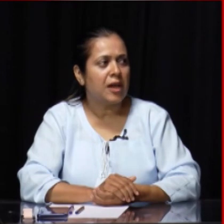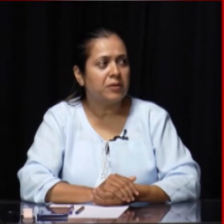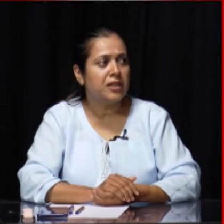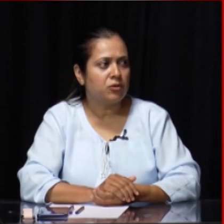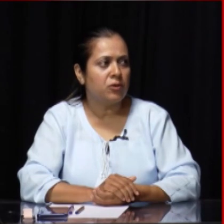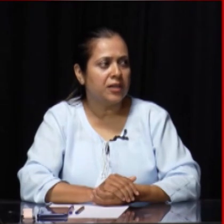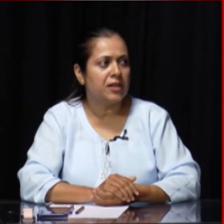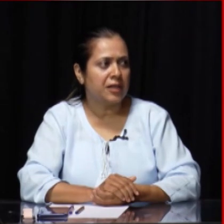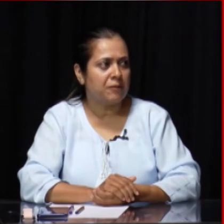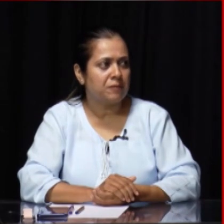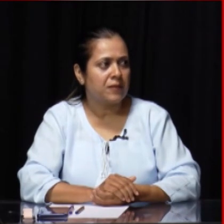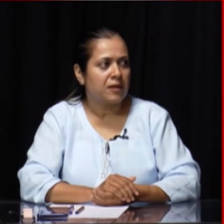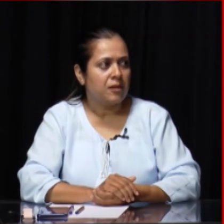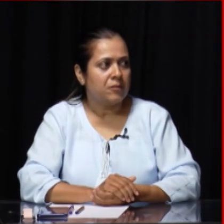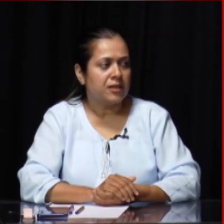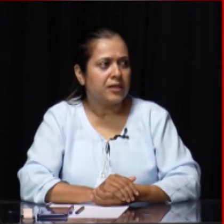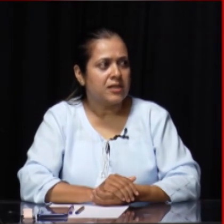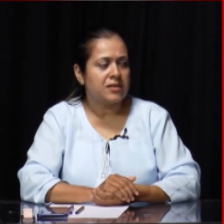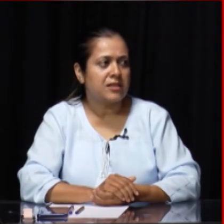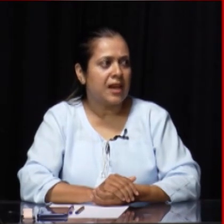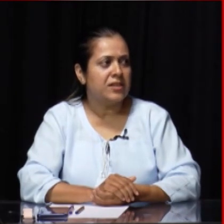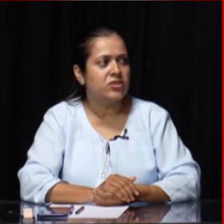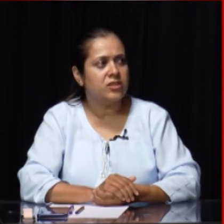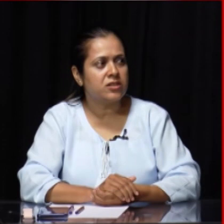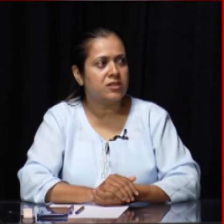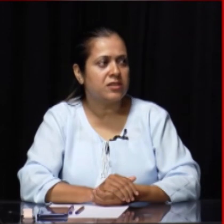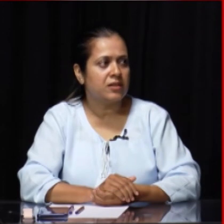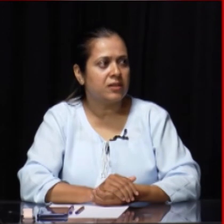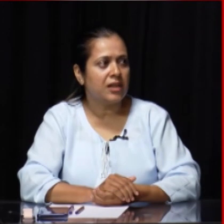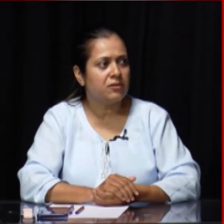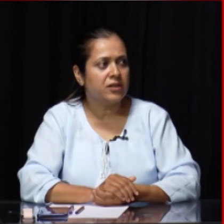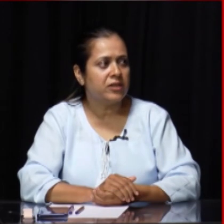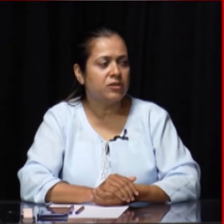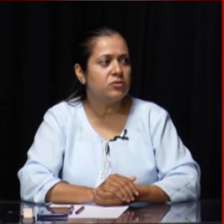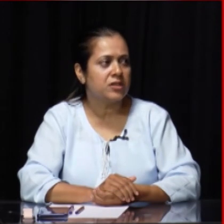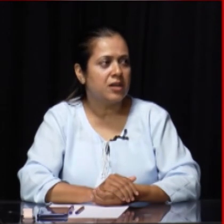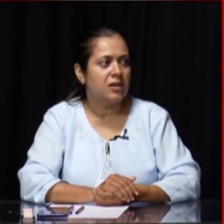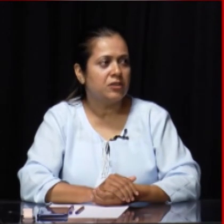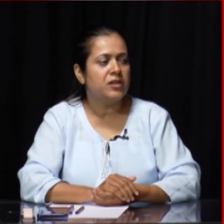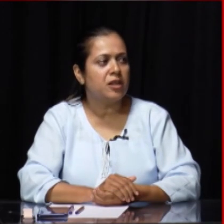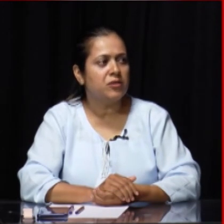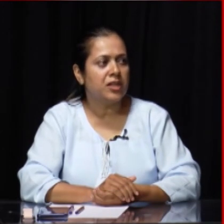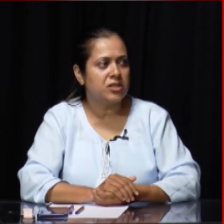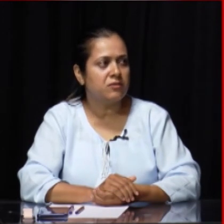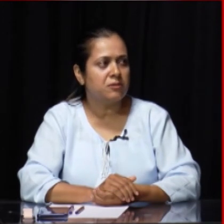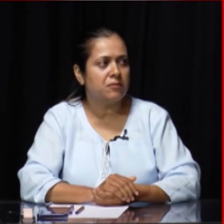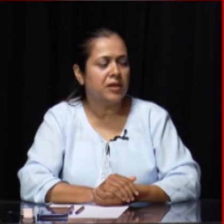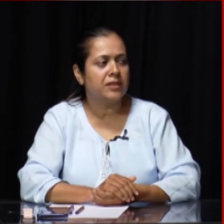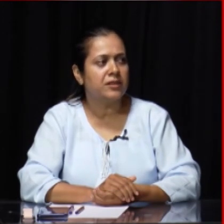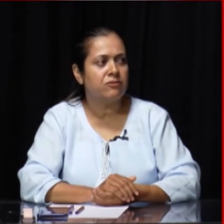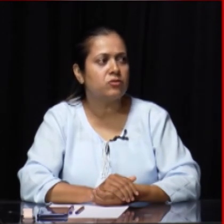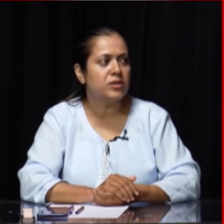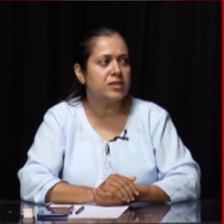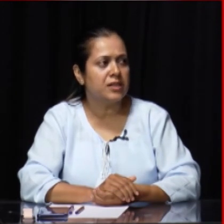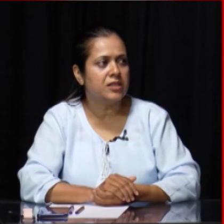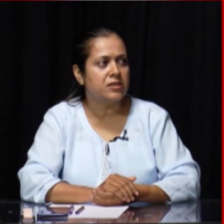of that happening in Goa at that time. But yes, signs, gestures that were used during communication with